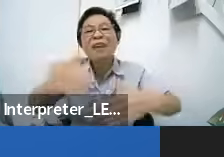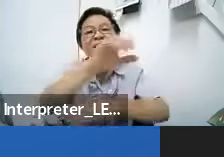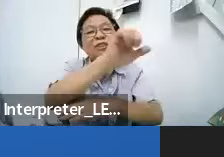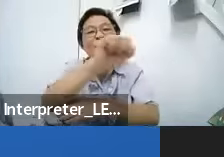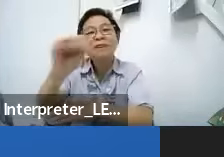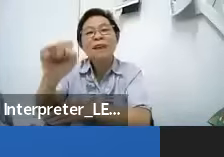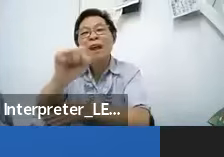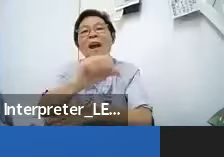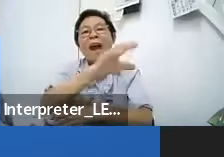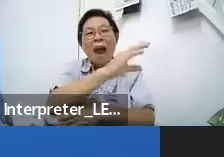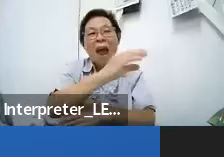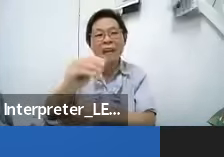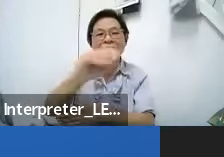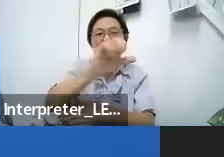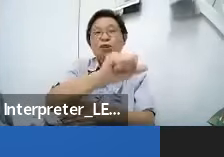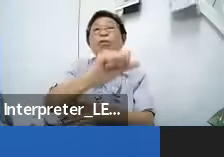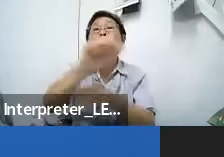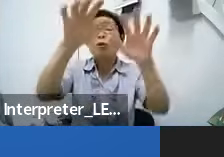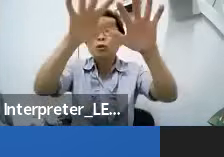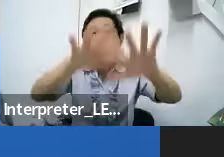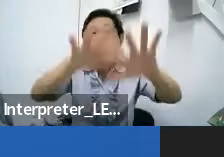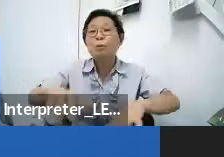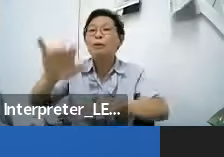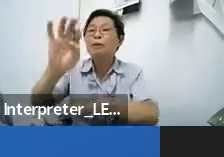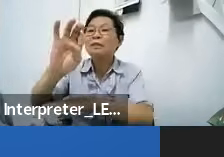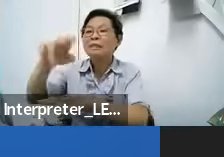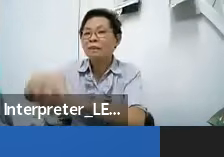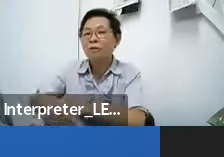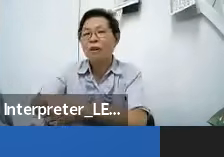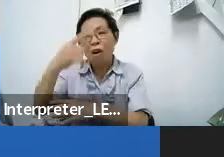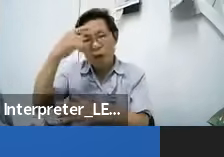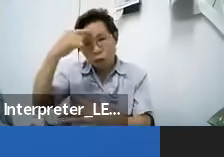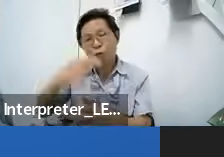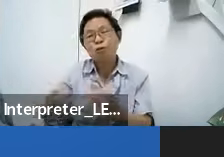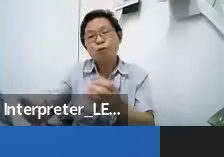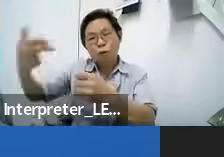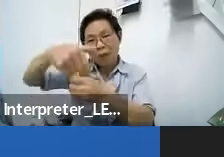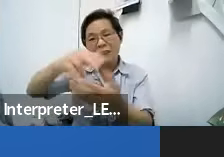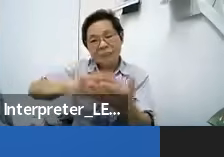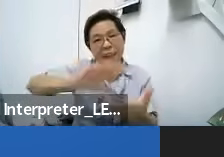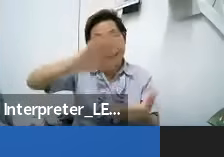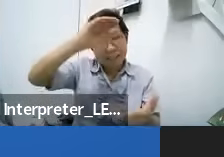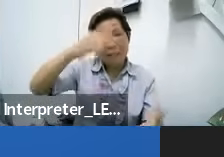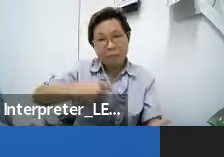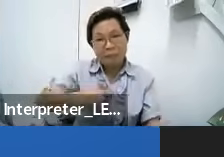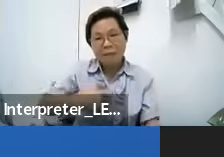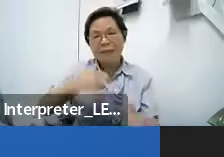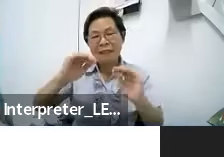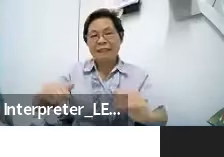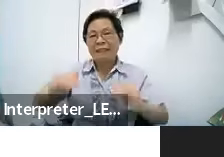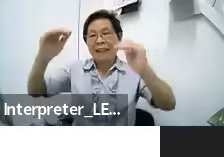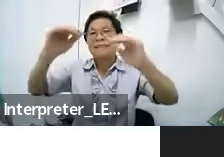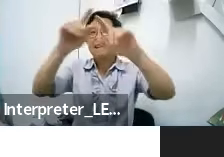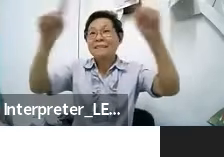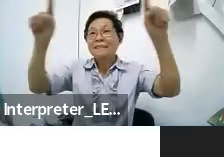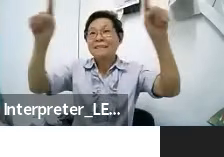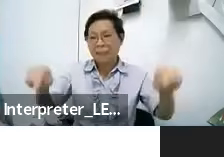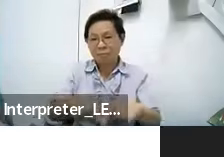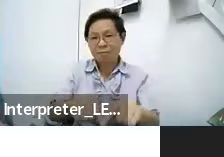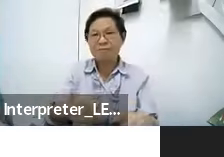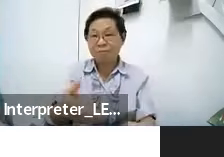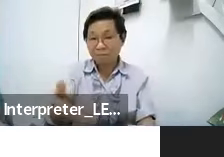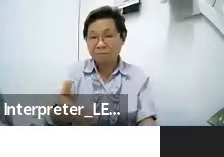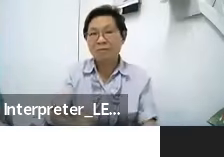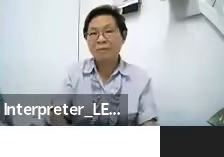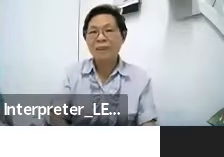Simeo SEP for the invitation to be part of this learning series. Can we have the next slide? Okay,